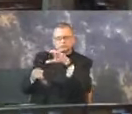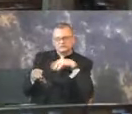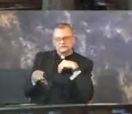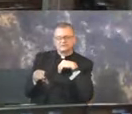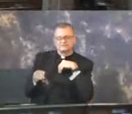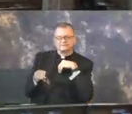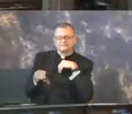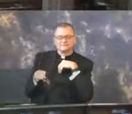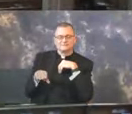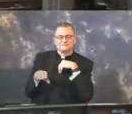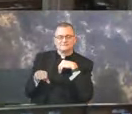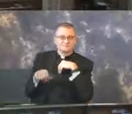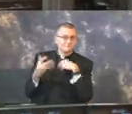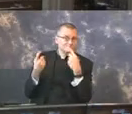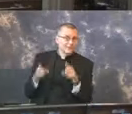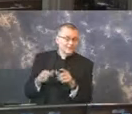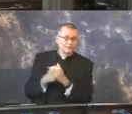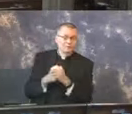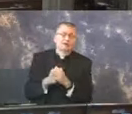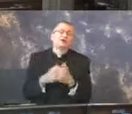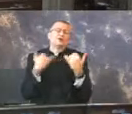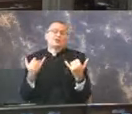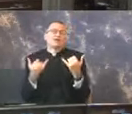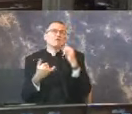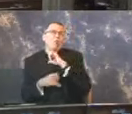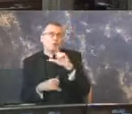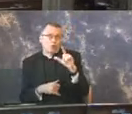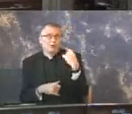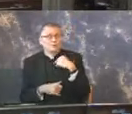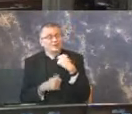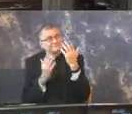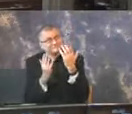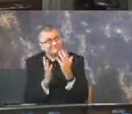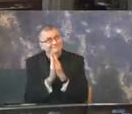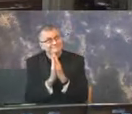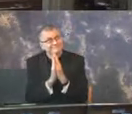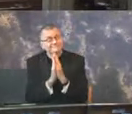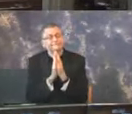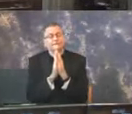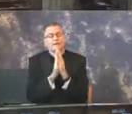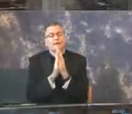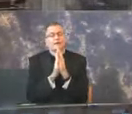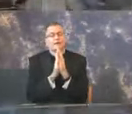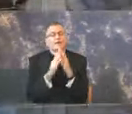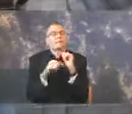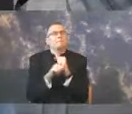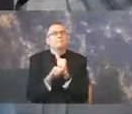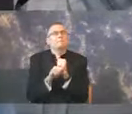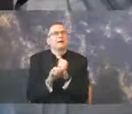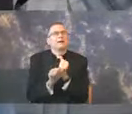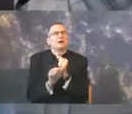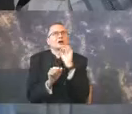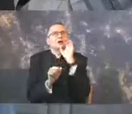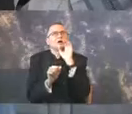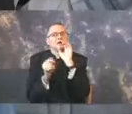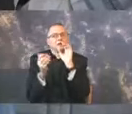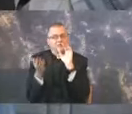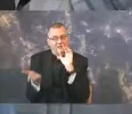Therefore, we beseech you, Lord, be pleased to sanctify with your blessing this oil in its